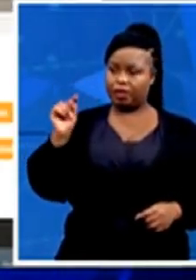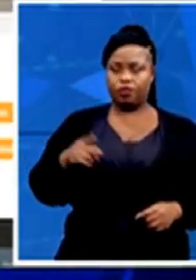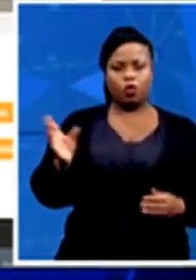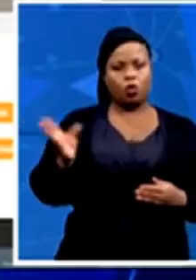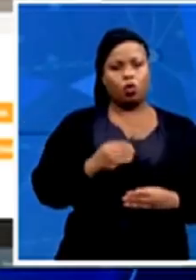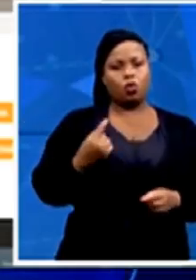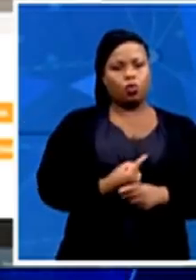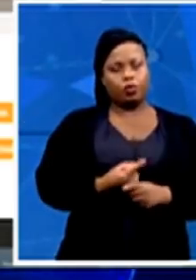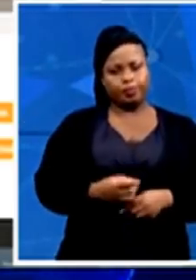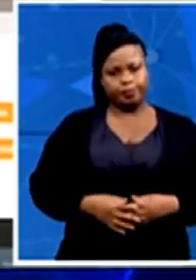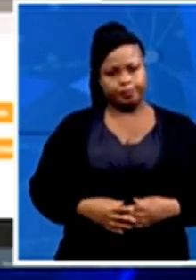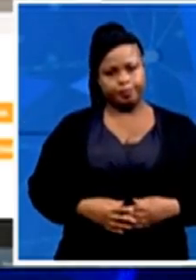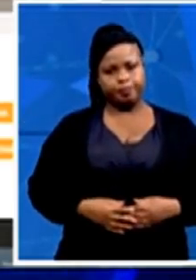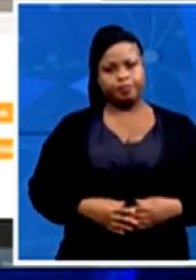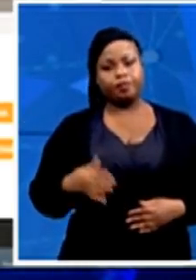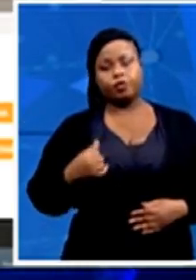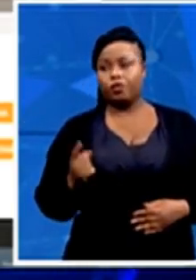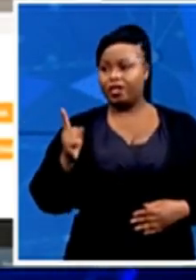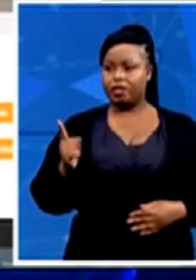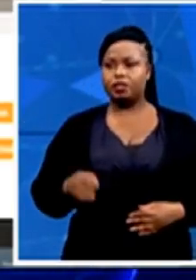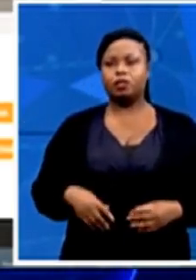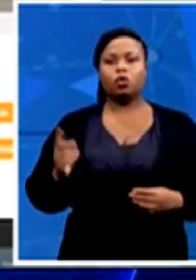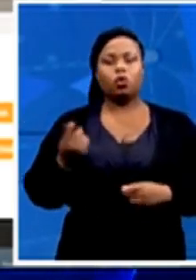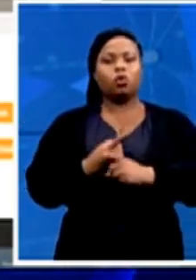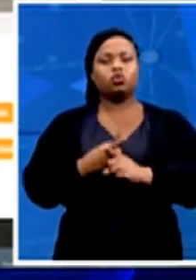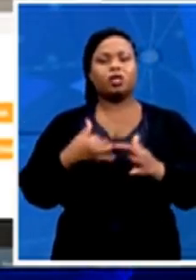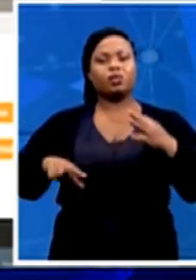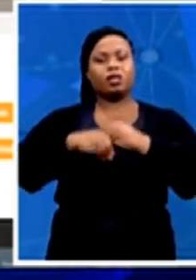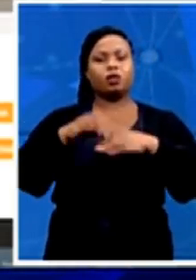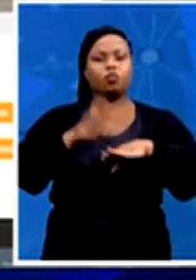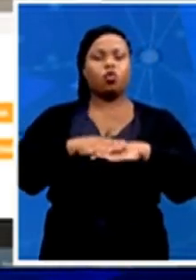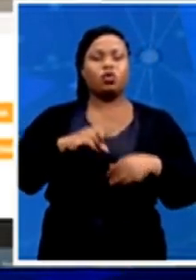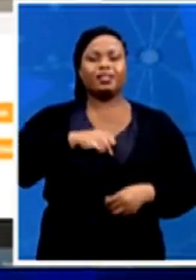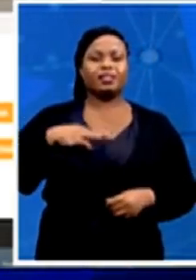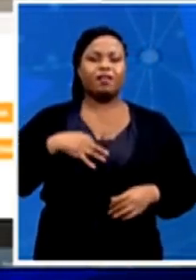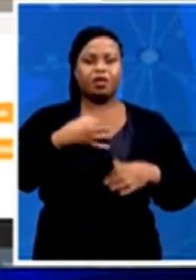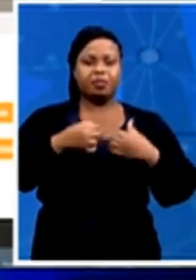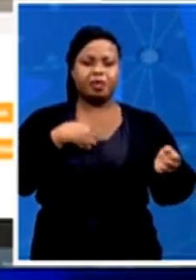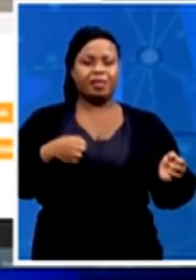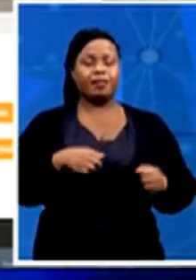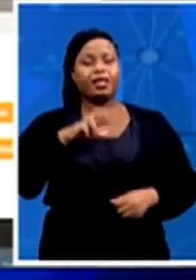this, we have brought additional staffing online, 804 for COVID,